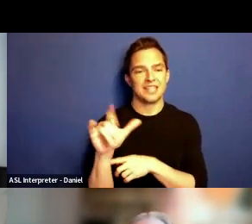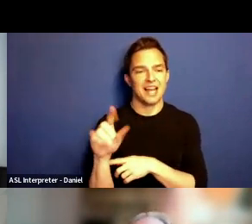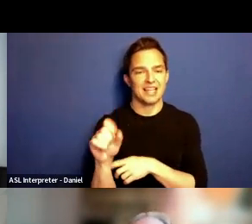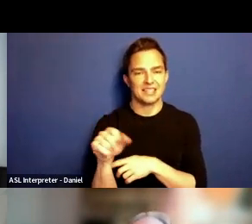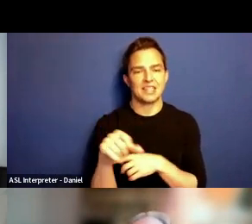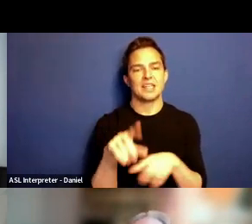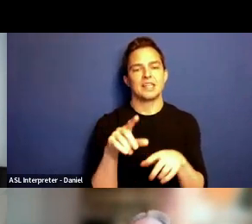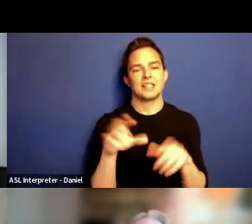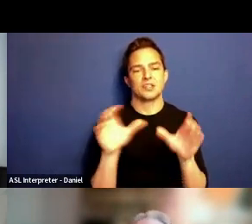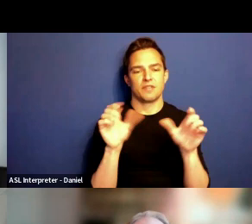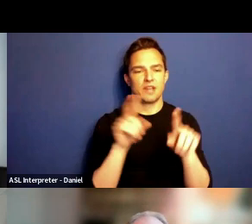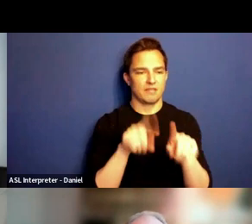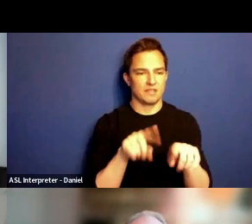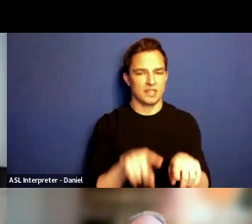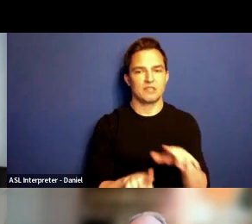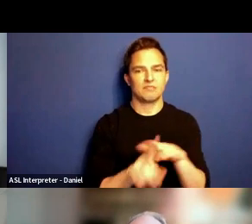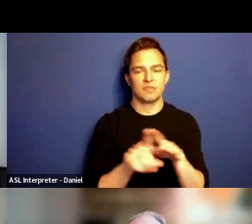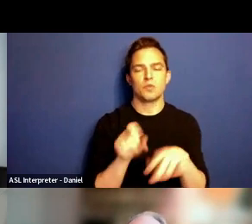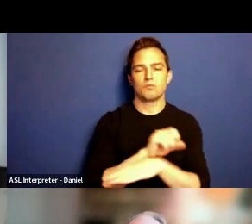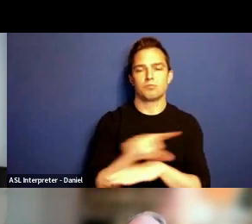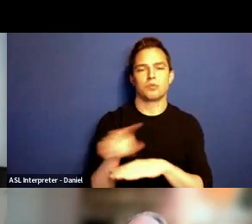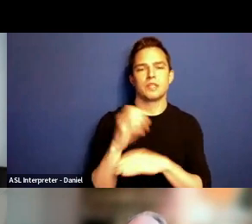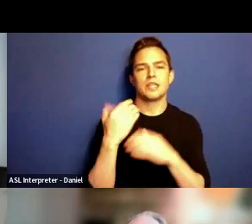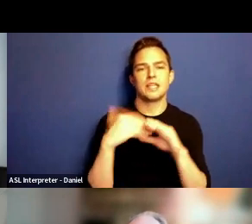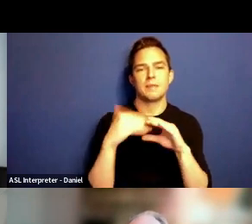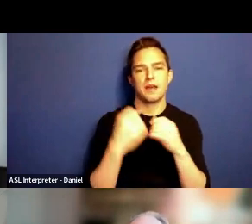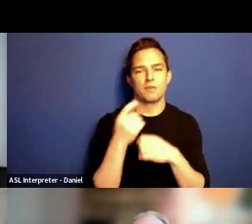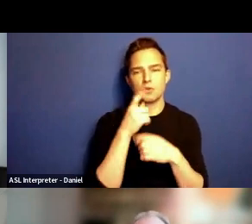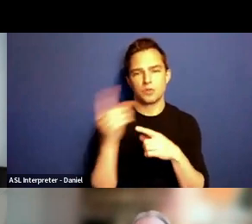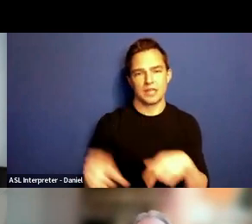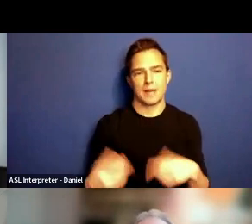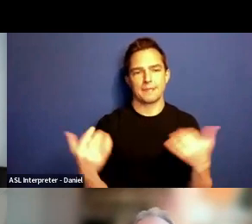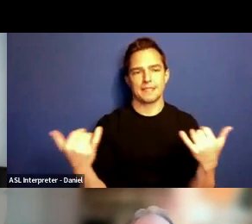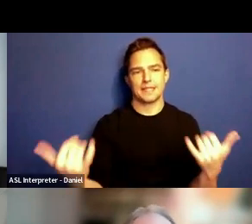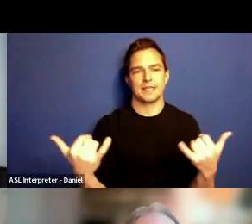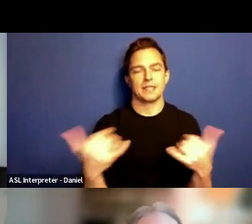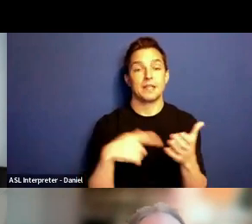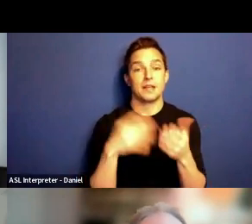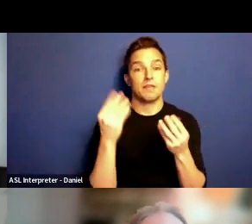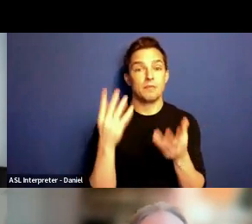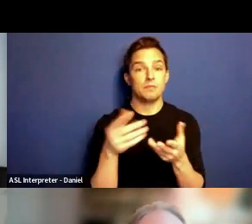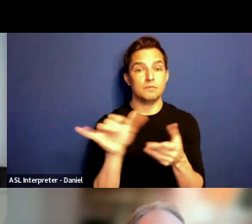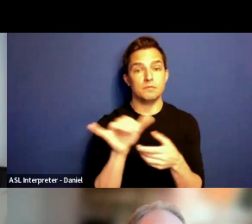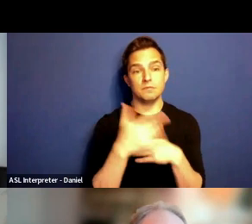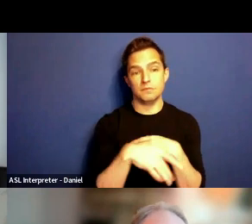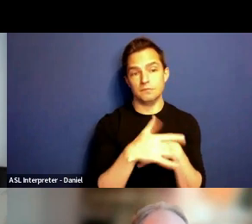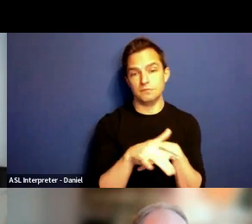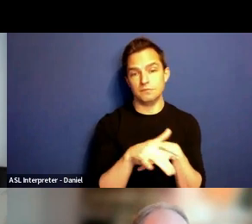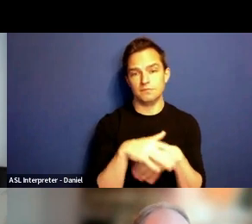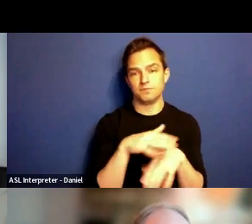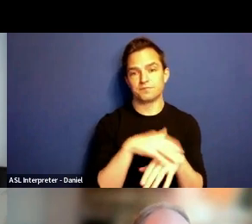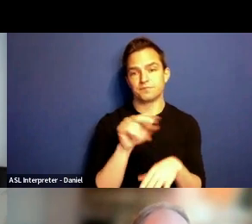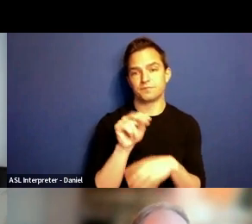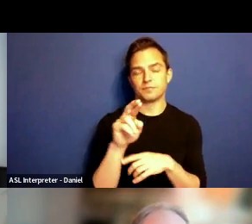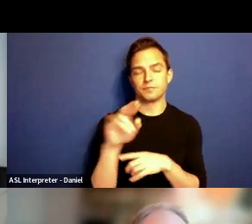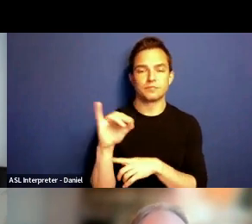of attendance will be sent via email to everyone who attended today. This information will also be available on NRI